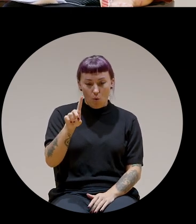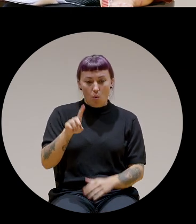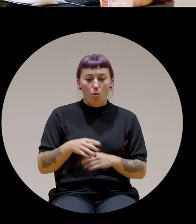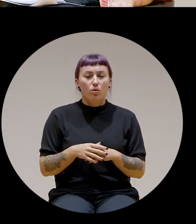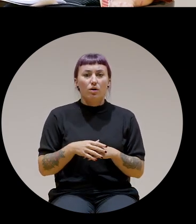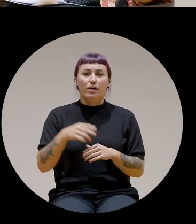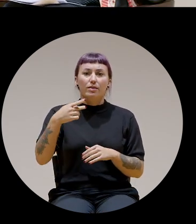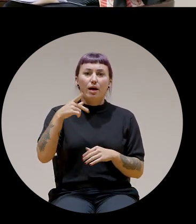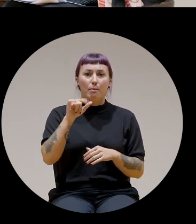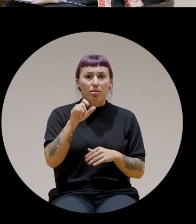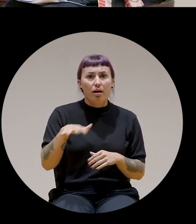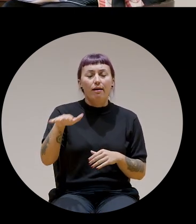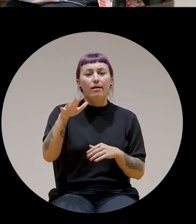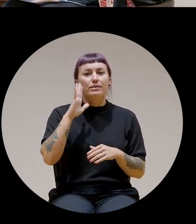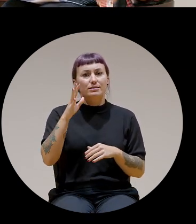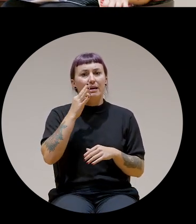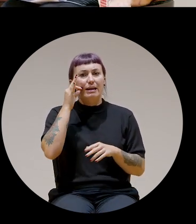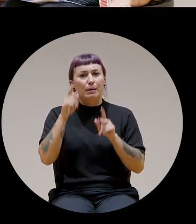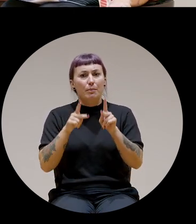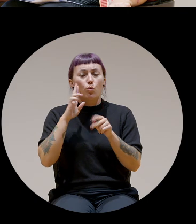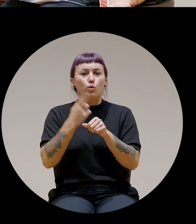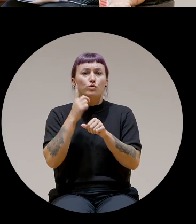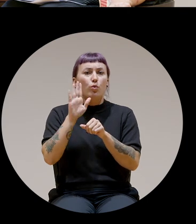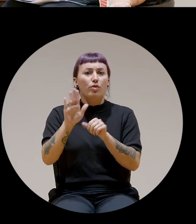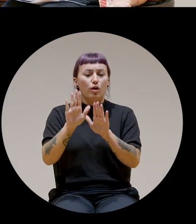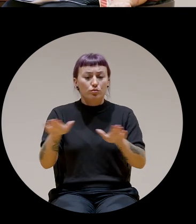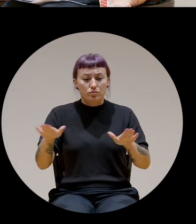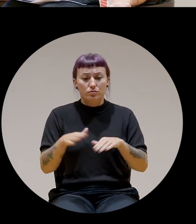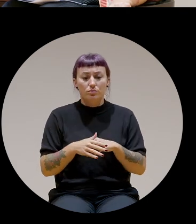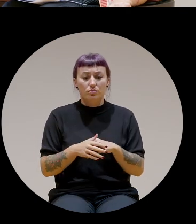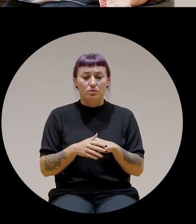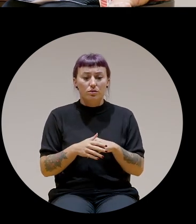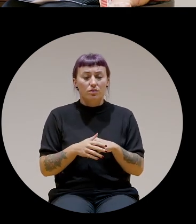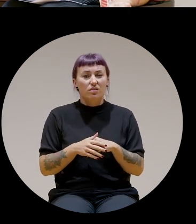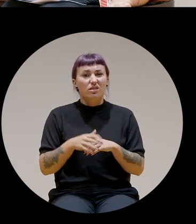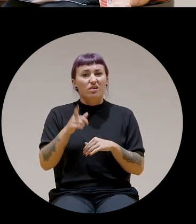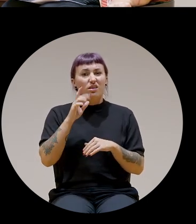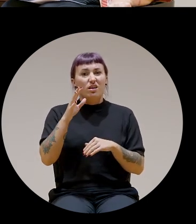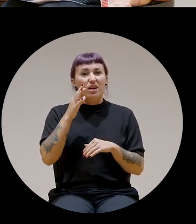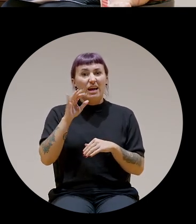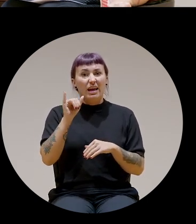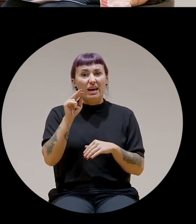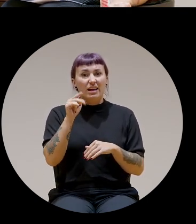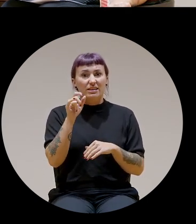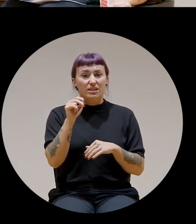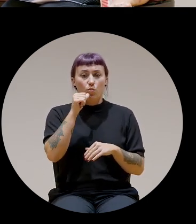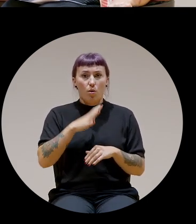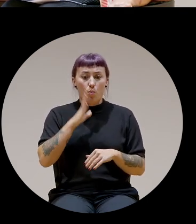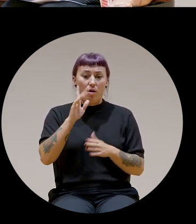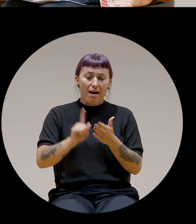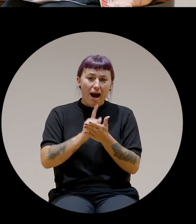Indian people and other Native people used for their children. And often Plains Indian women would spend hours